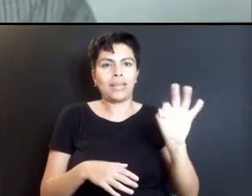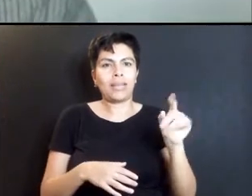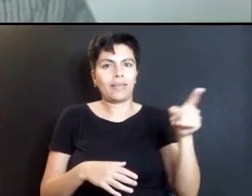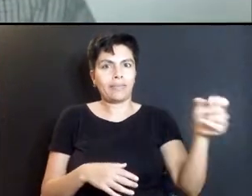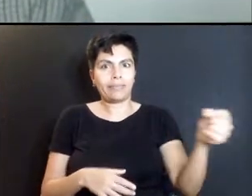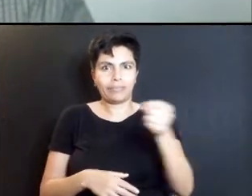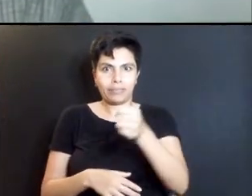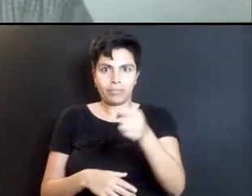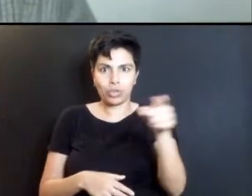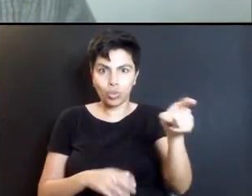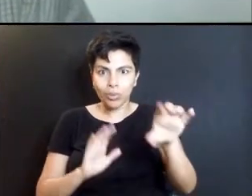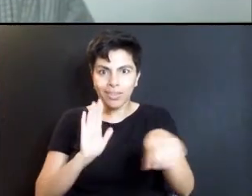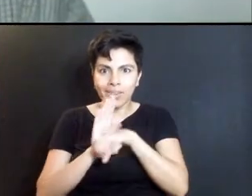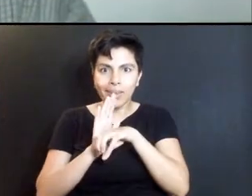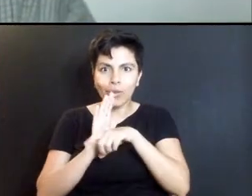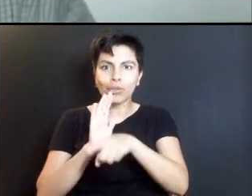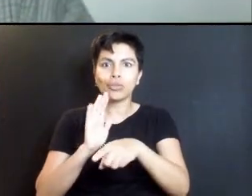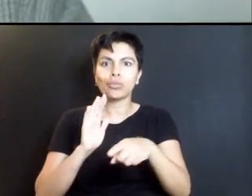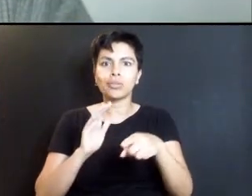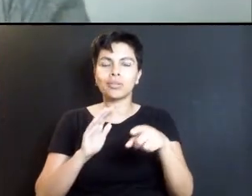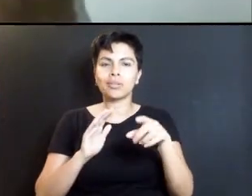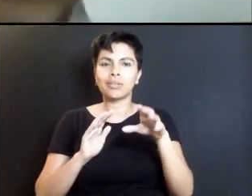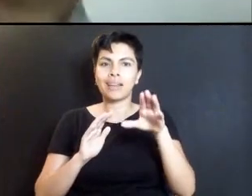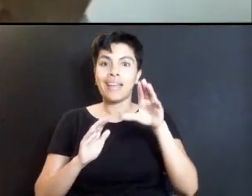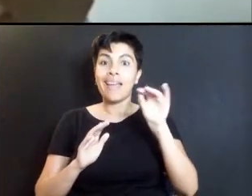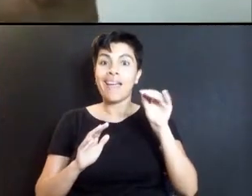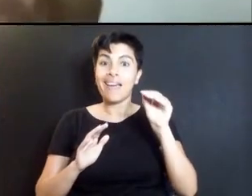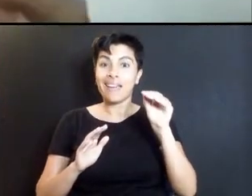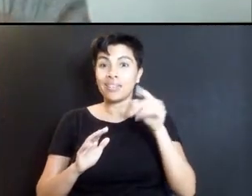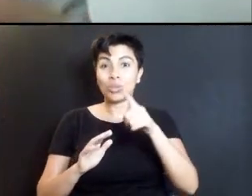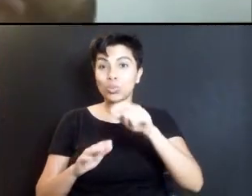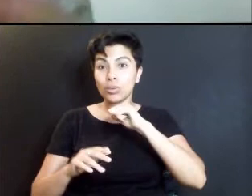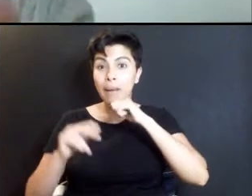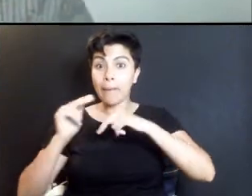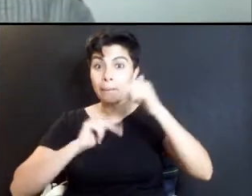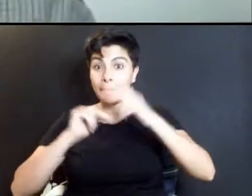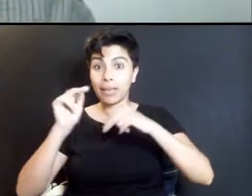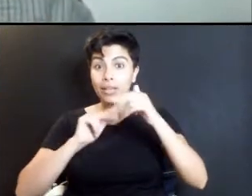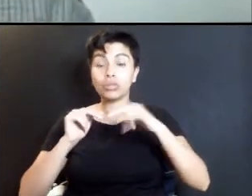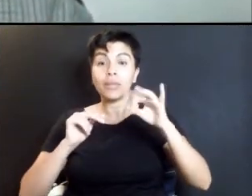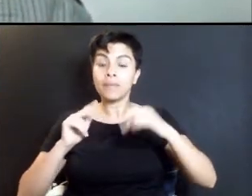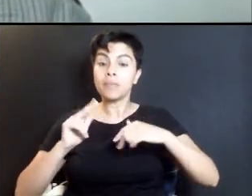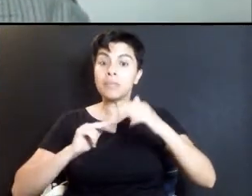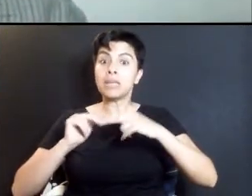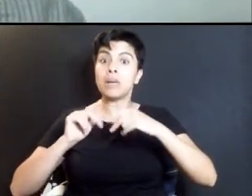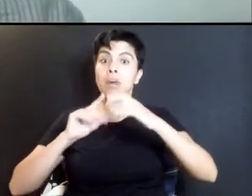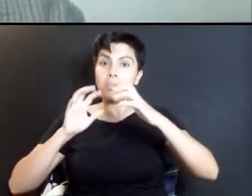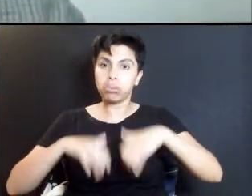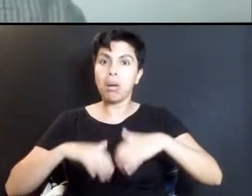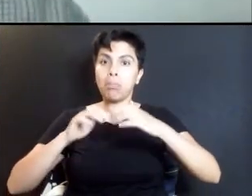you were the character and instead of building the tower, it collapsed?